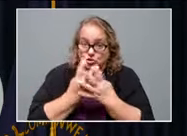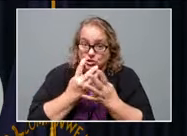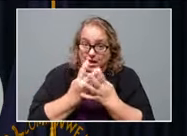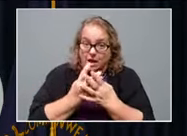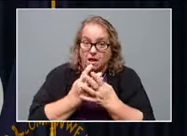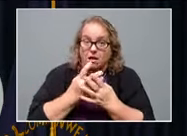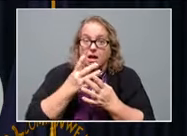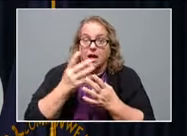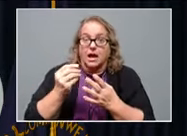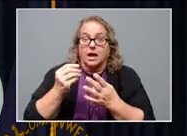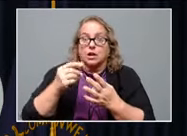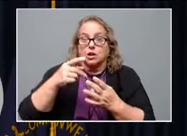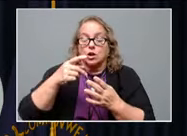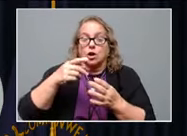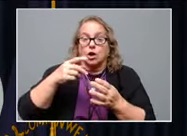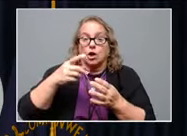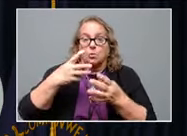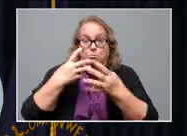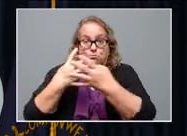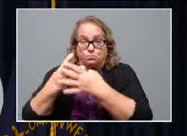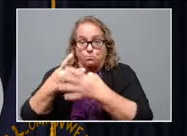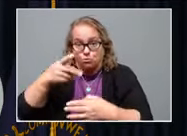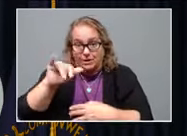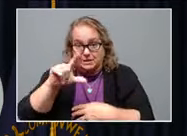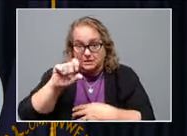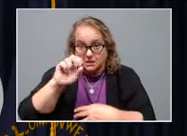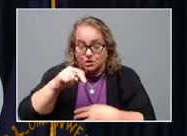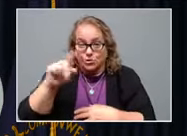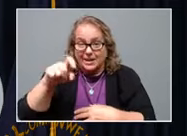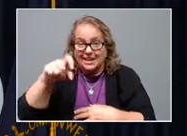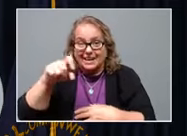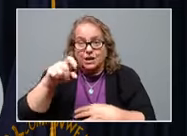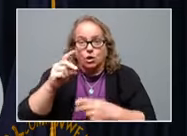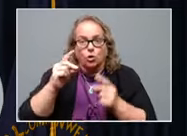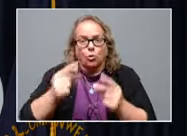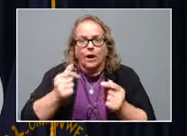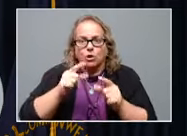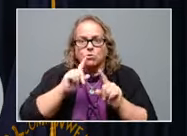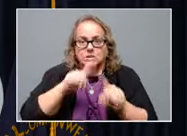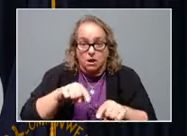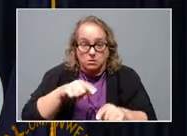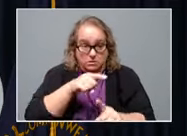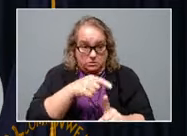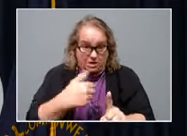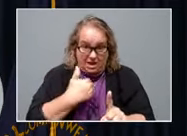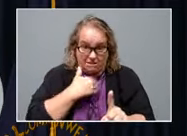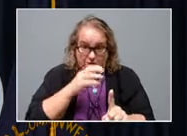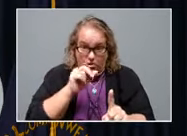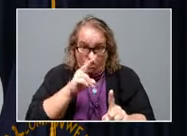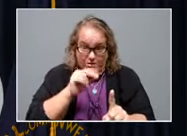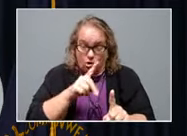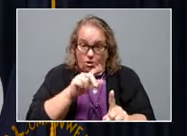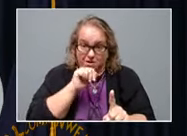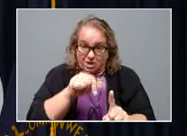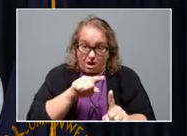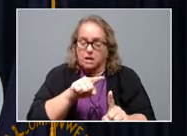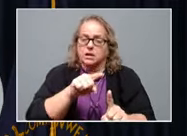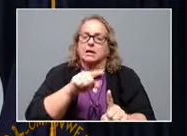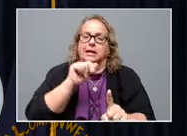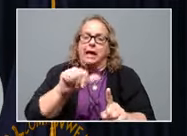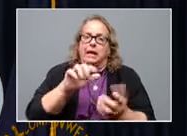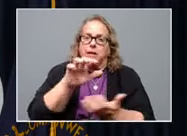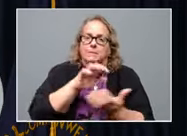a very quick response to know whether or not to mix someone with the rest of the population inside of that. If we